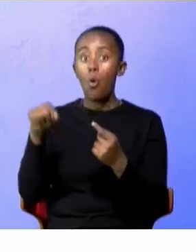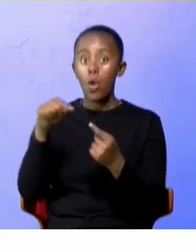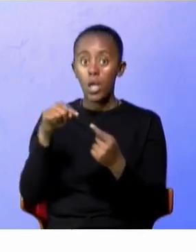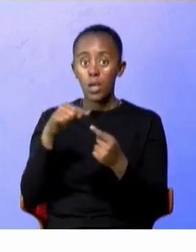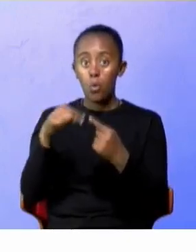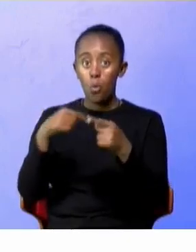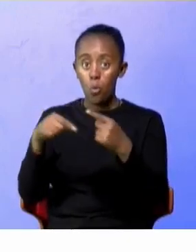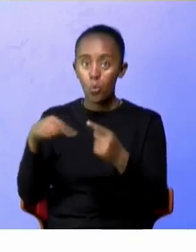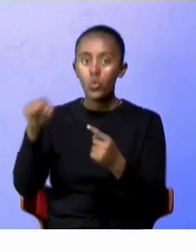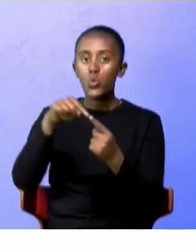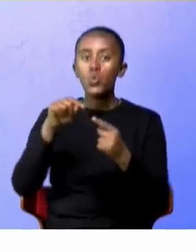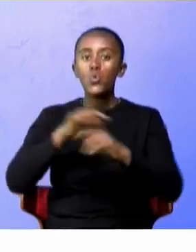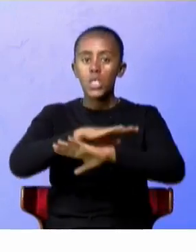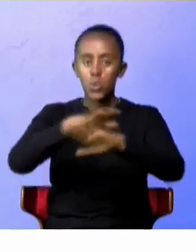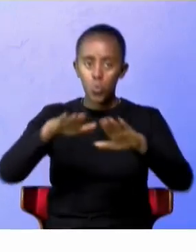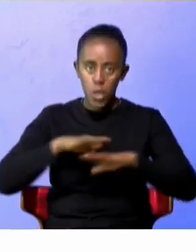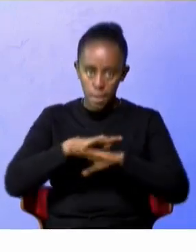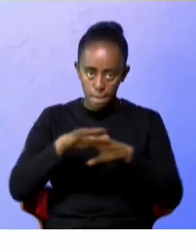to swim.